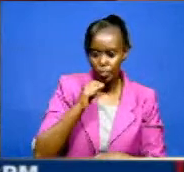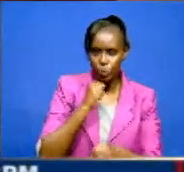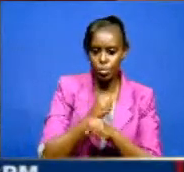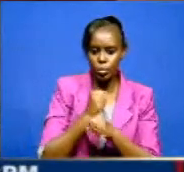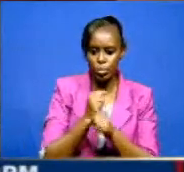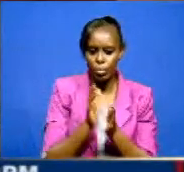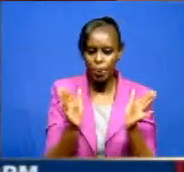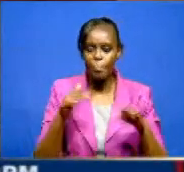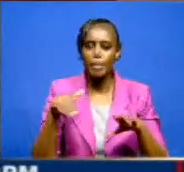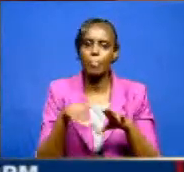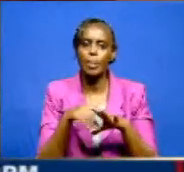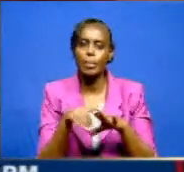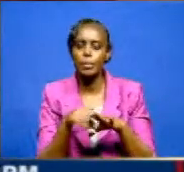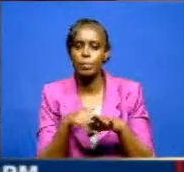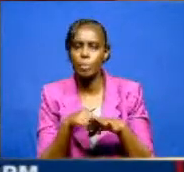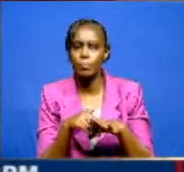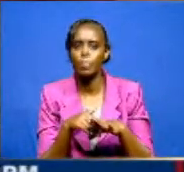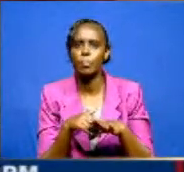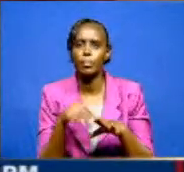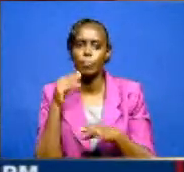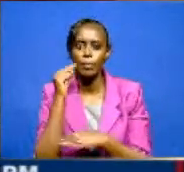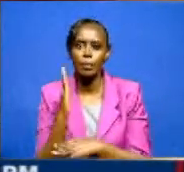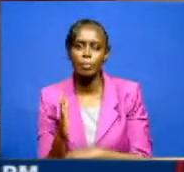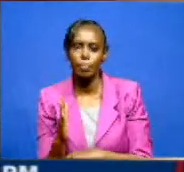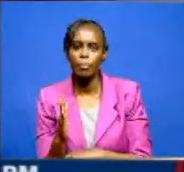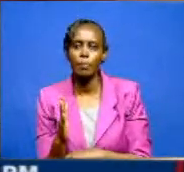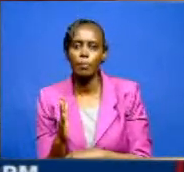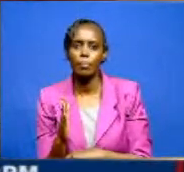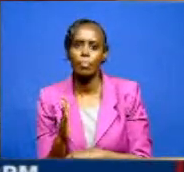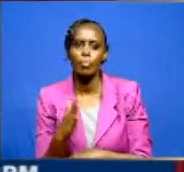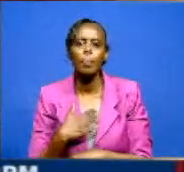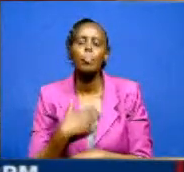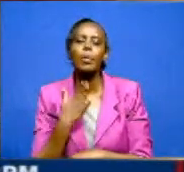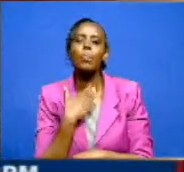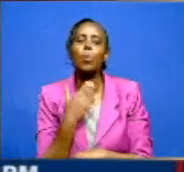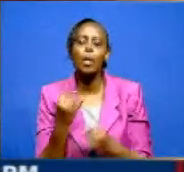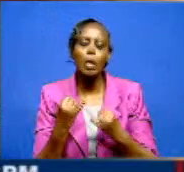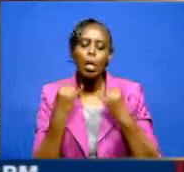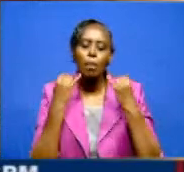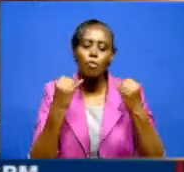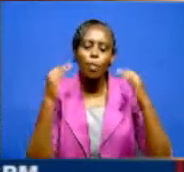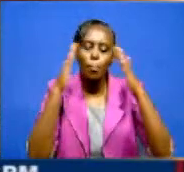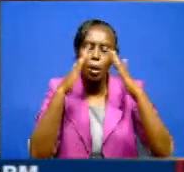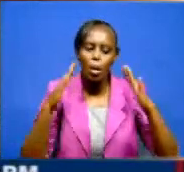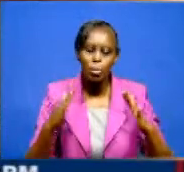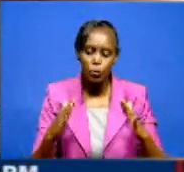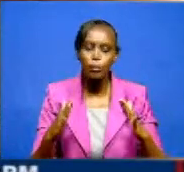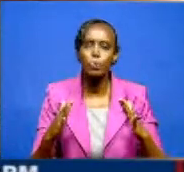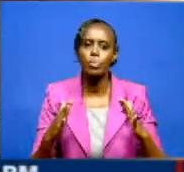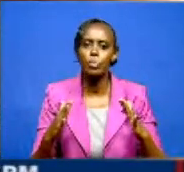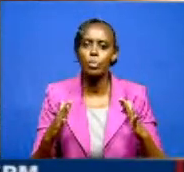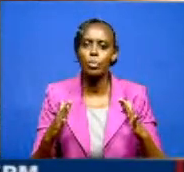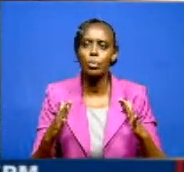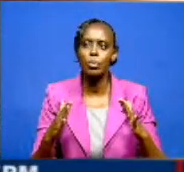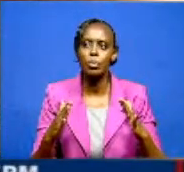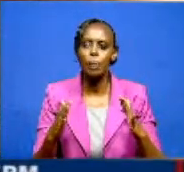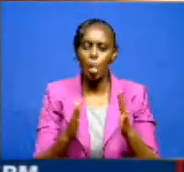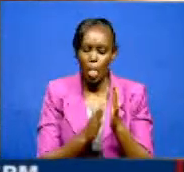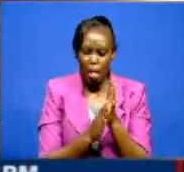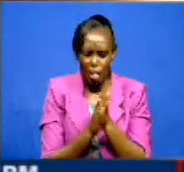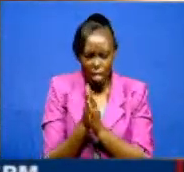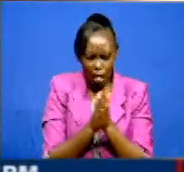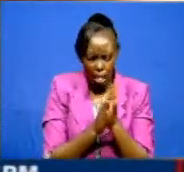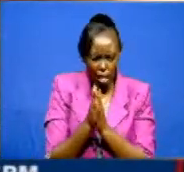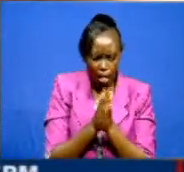public participation. Mr. Speaker, I would like to inform this House that the enthusiasm that we